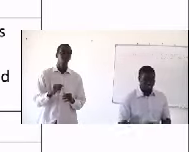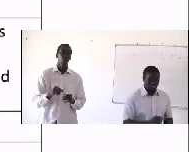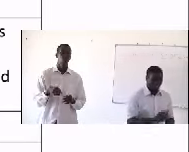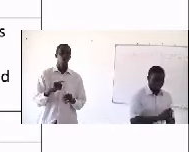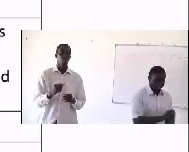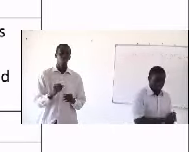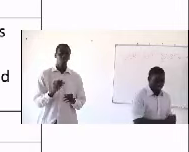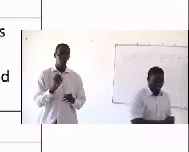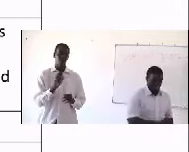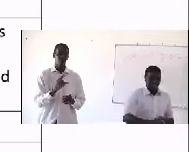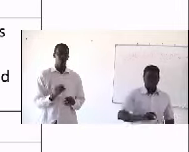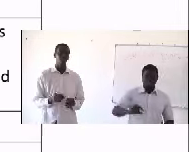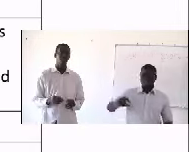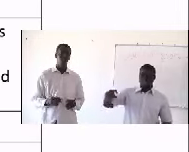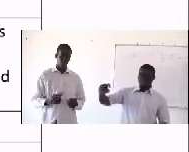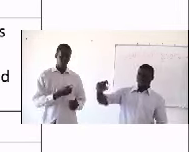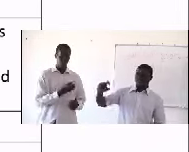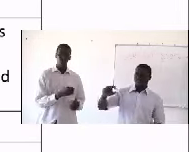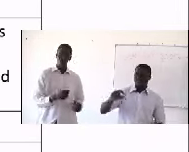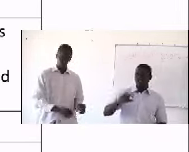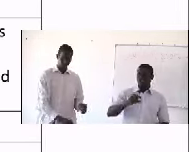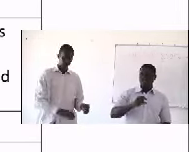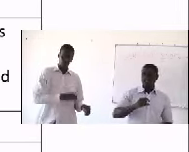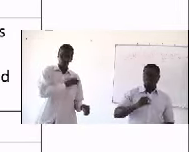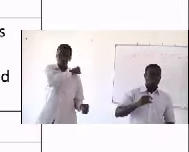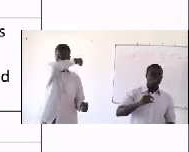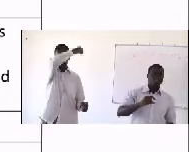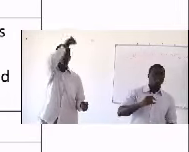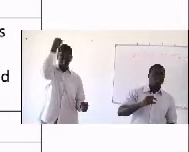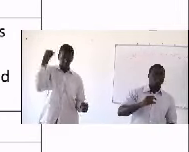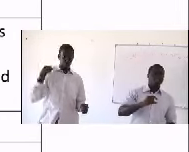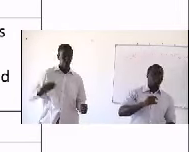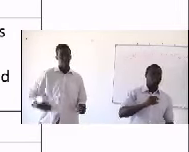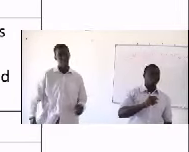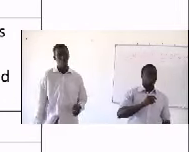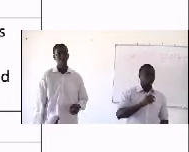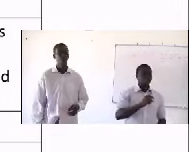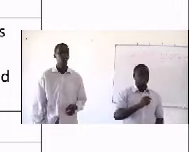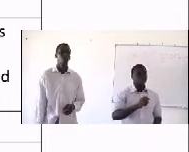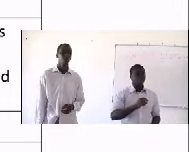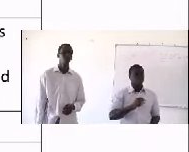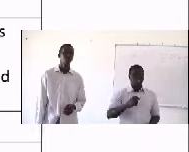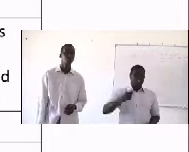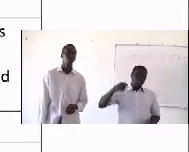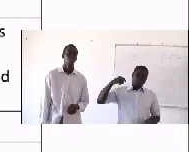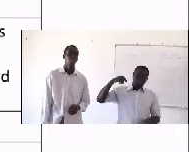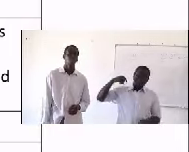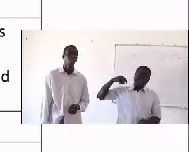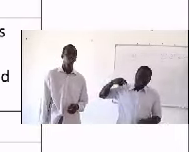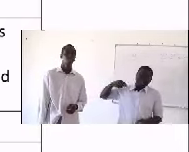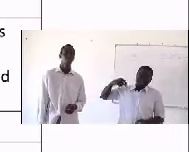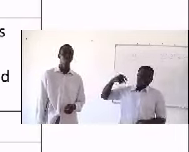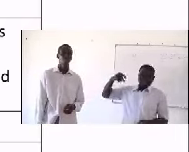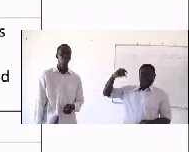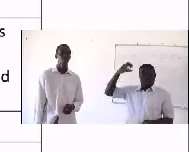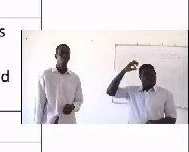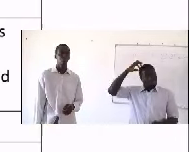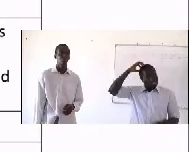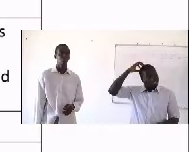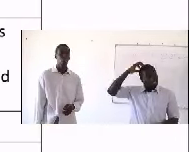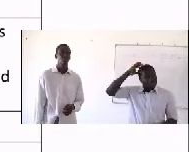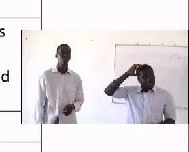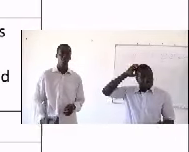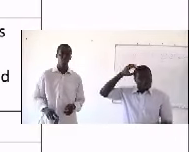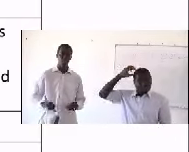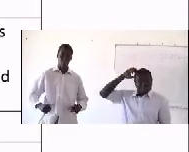Messages are passed along the nerves. Okay? And these ones, they are like from the